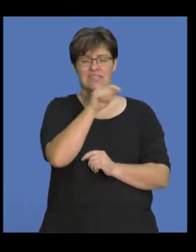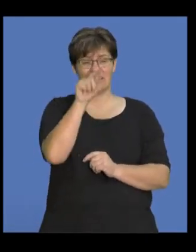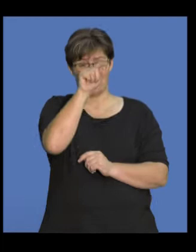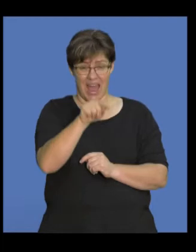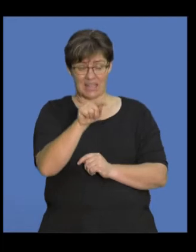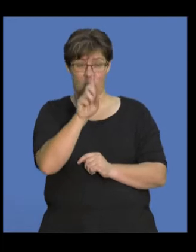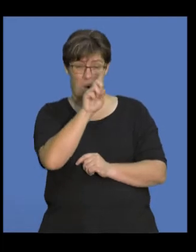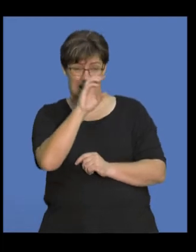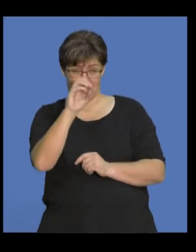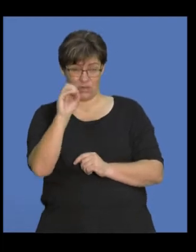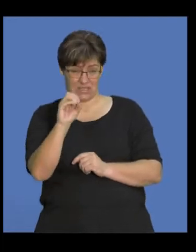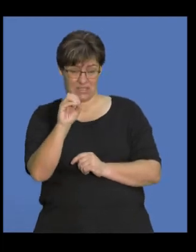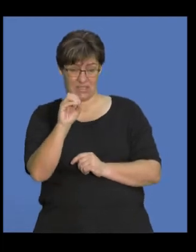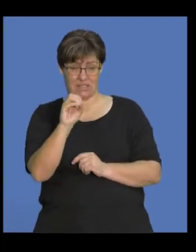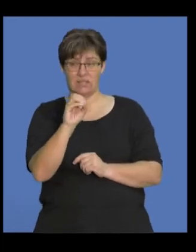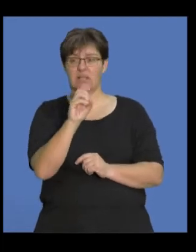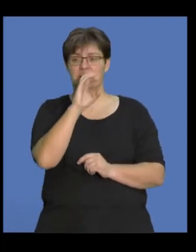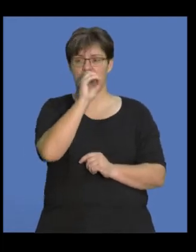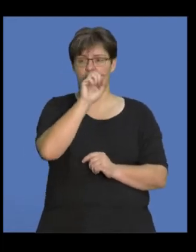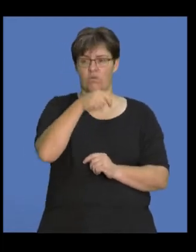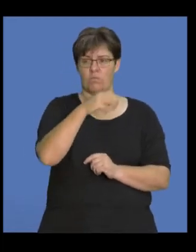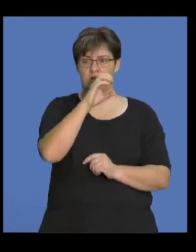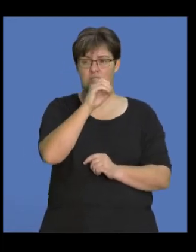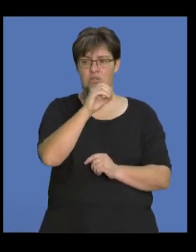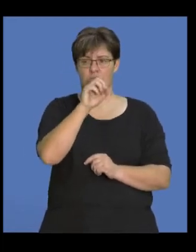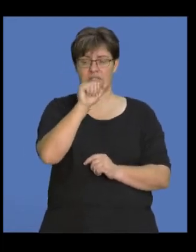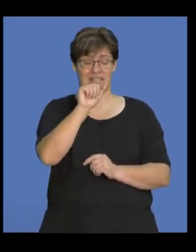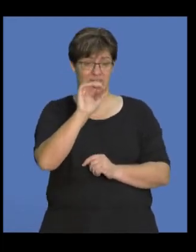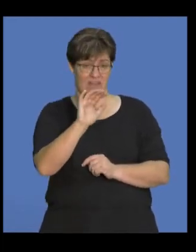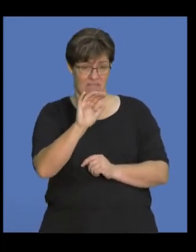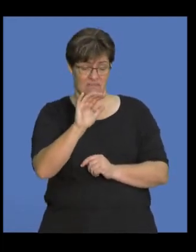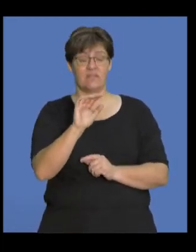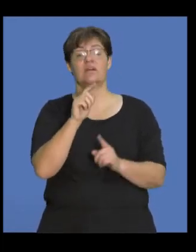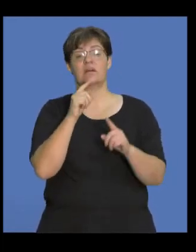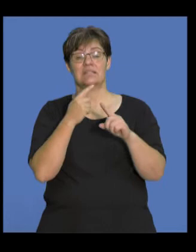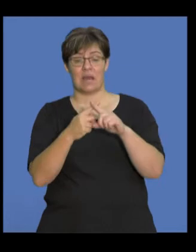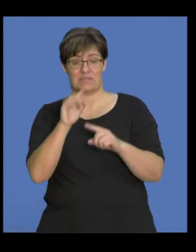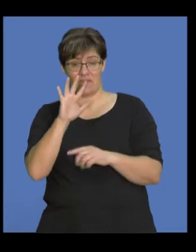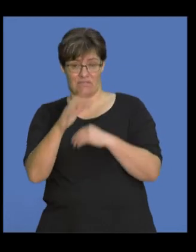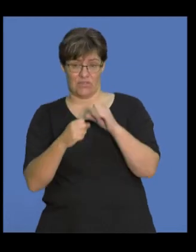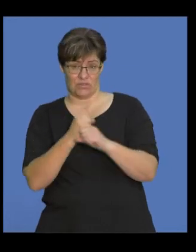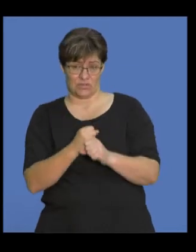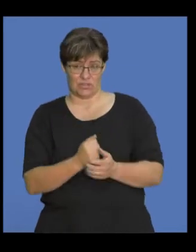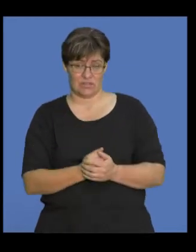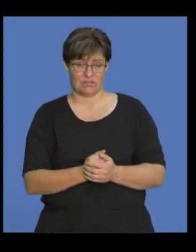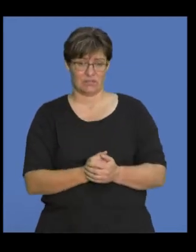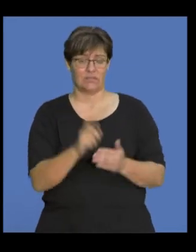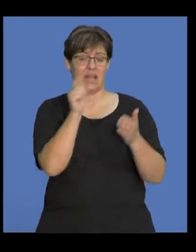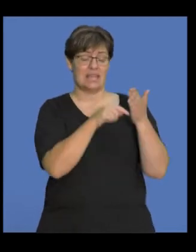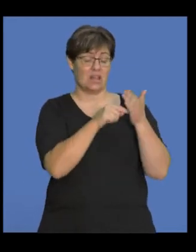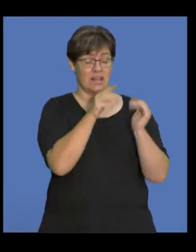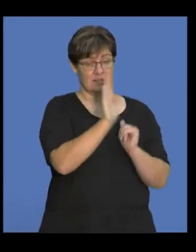0.065, multiply this by the number of years, which is 5 years. Now if I just go to my